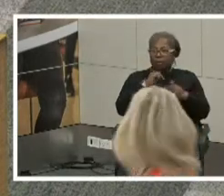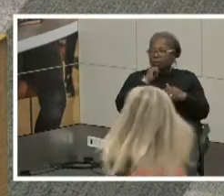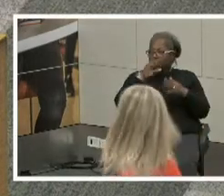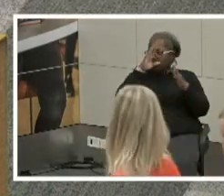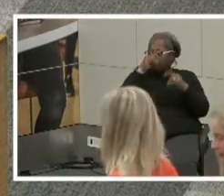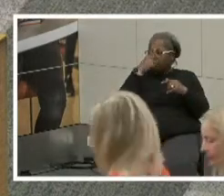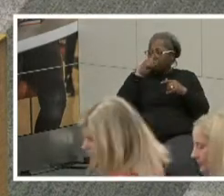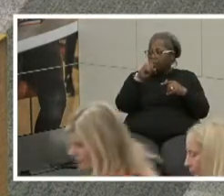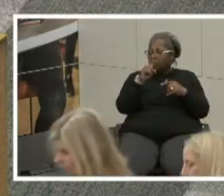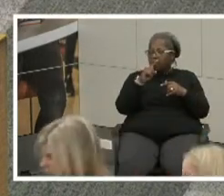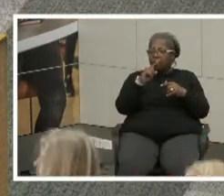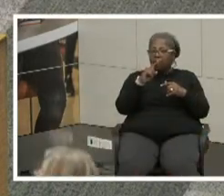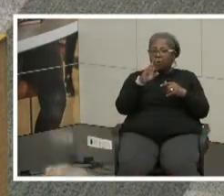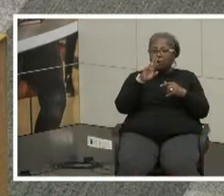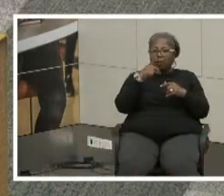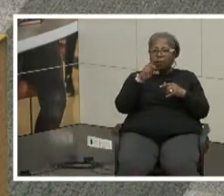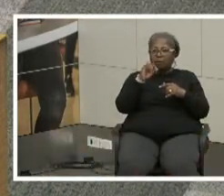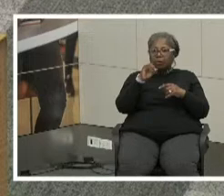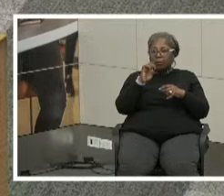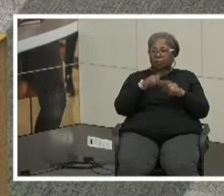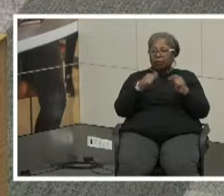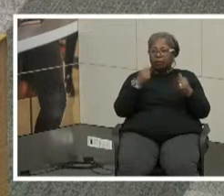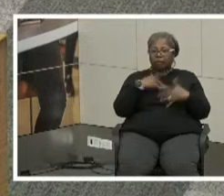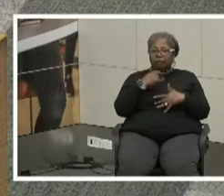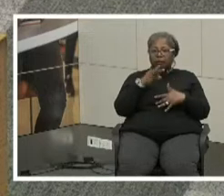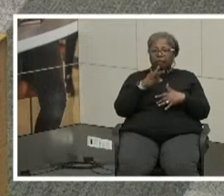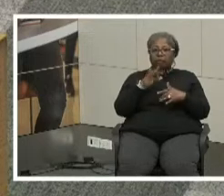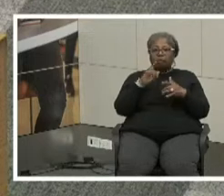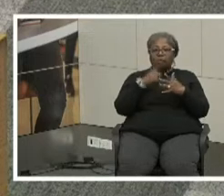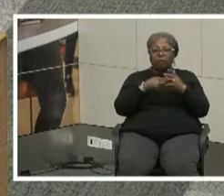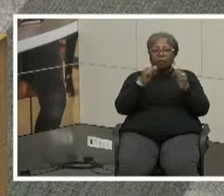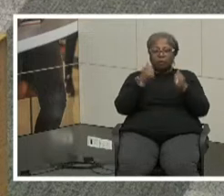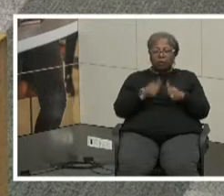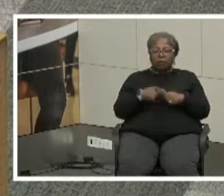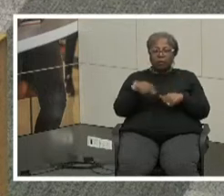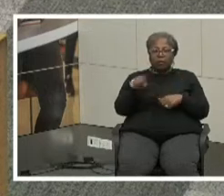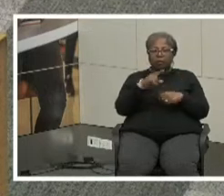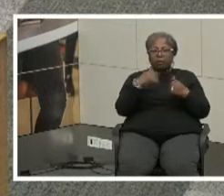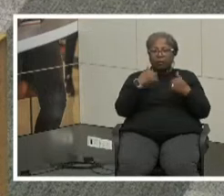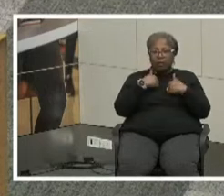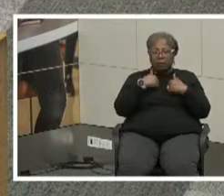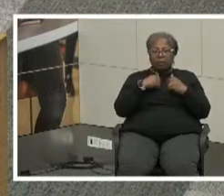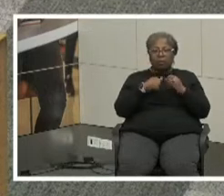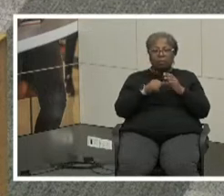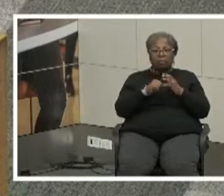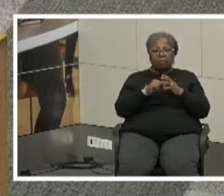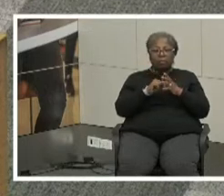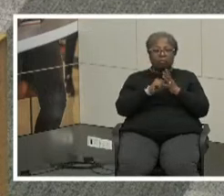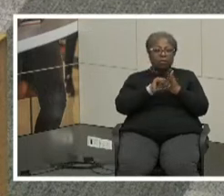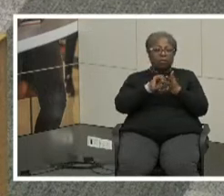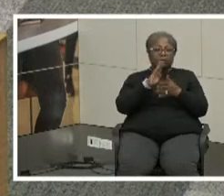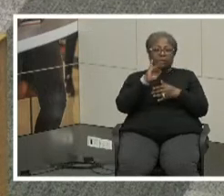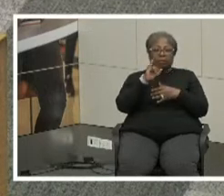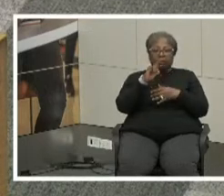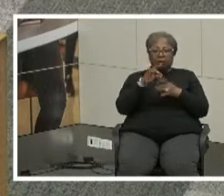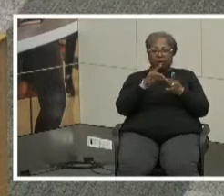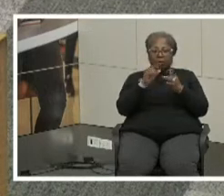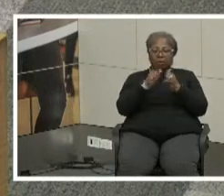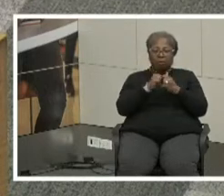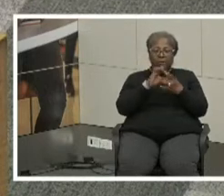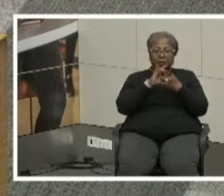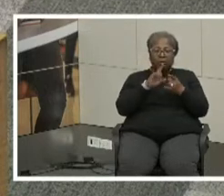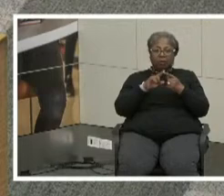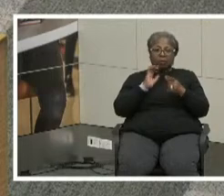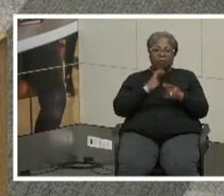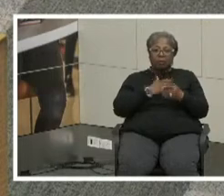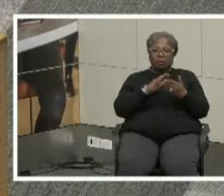hopeful for the upside of a takeover but in fear of the downside you all have impressive bios Leaders with strong ties to our